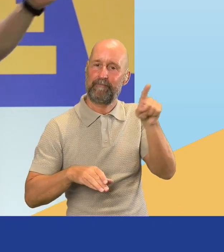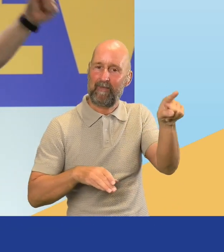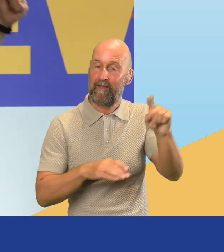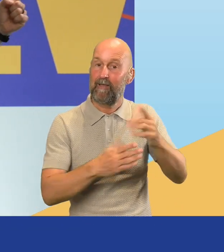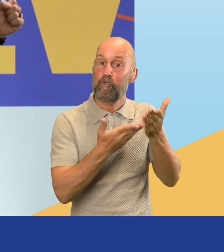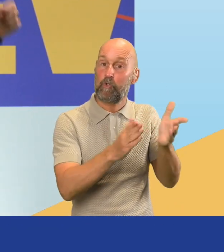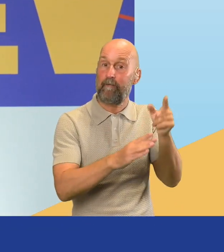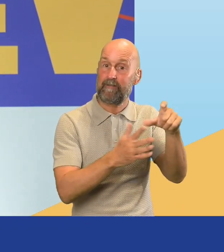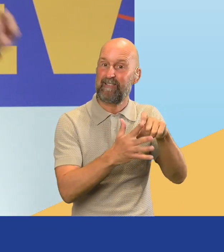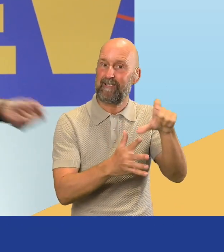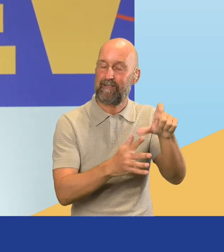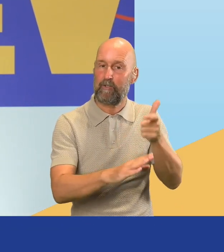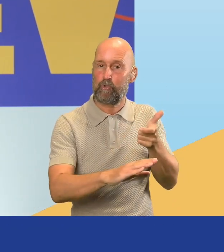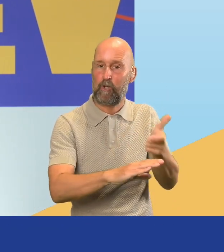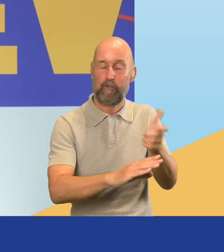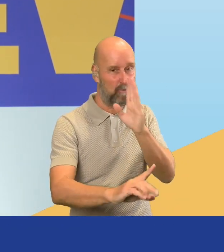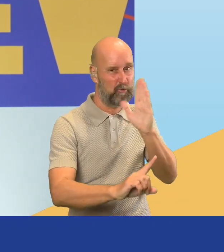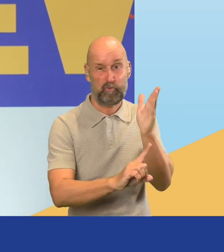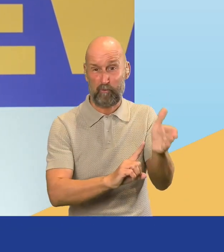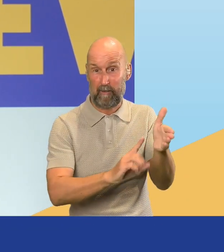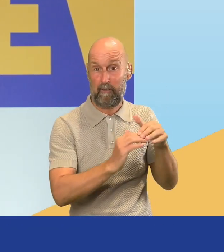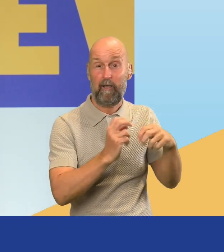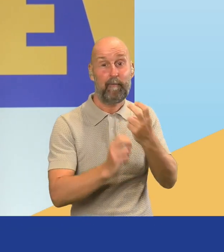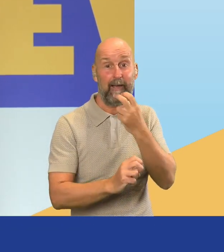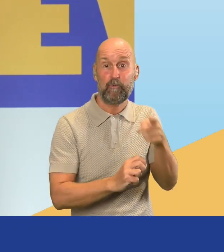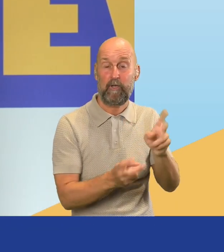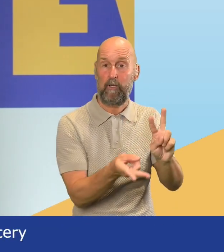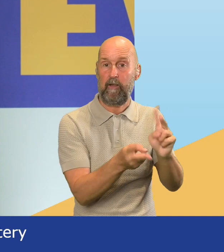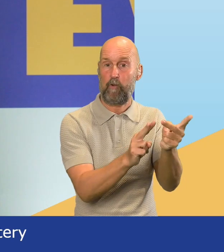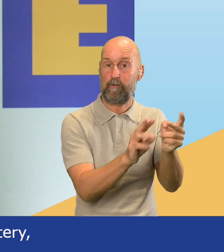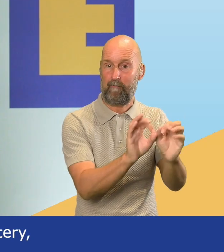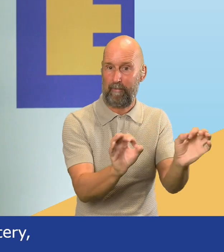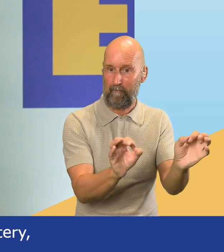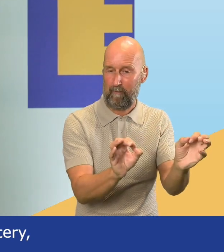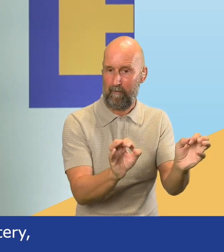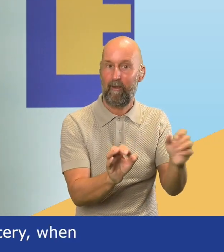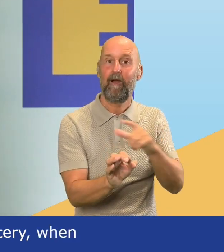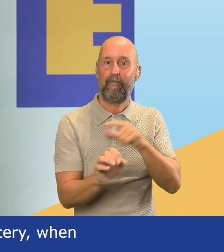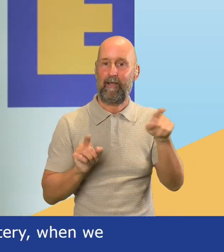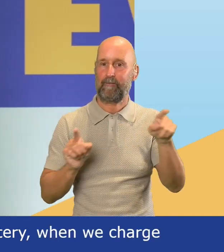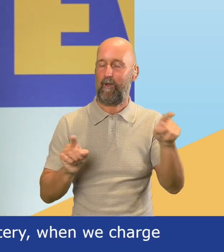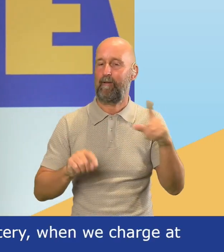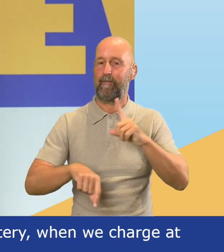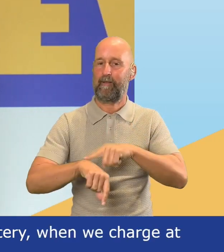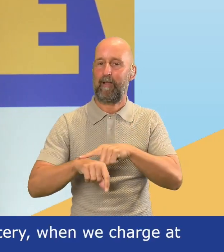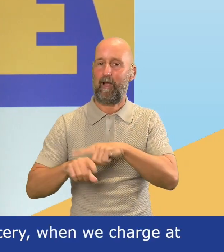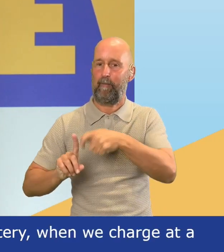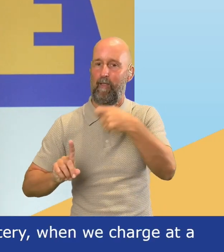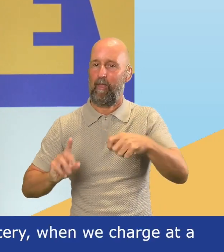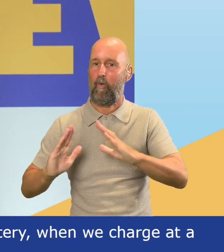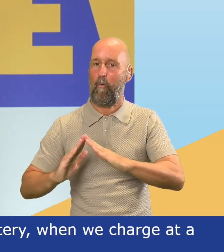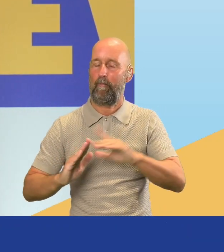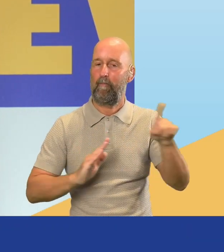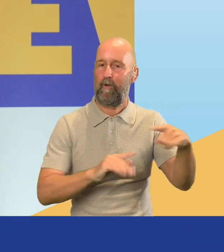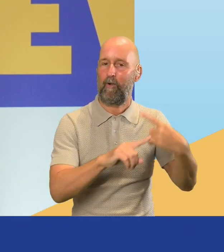station on a DC charger, that goes straight into the battery with no need for the inverter. And that is why there's differences in charge time between when you charge at home and